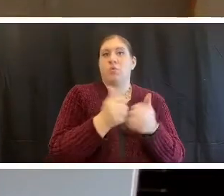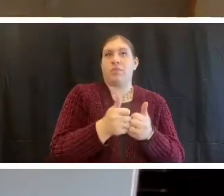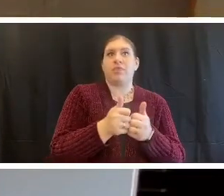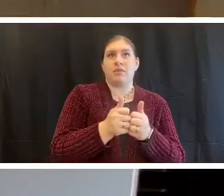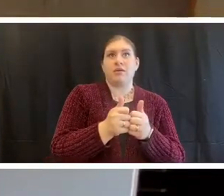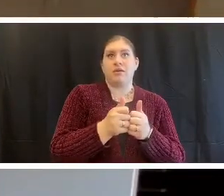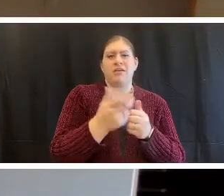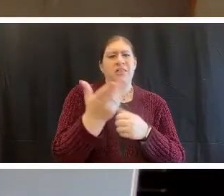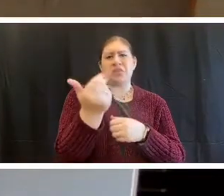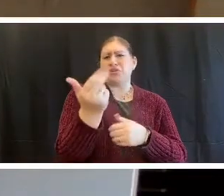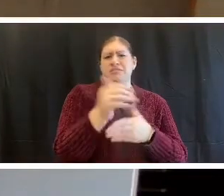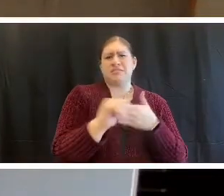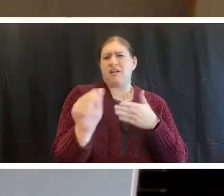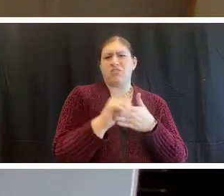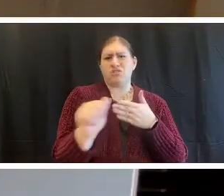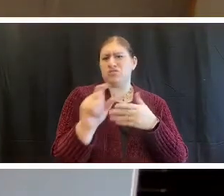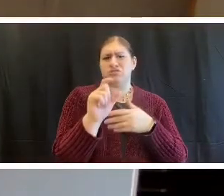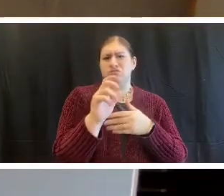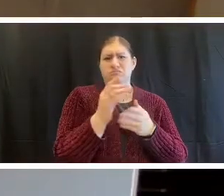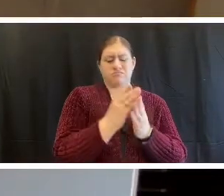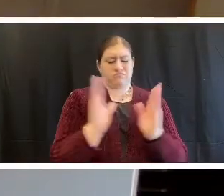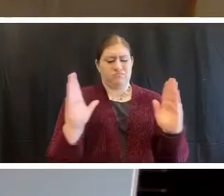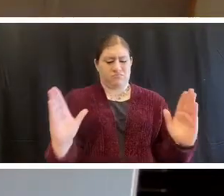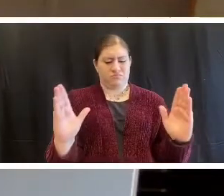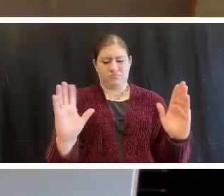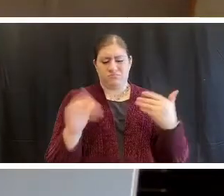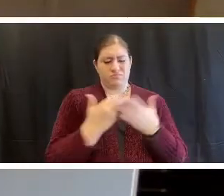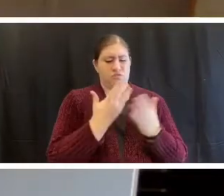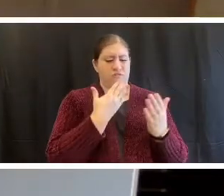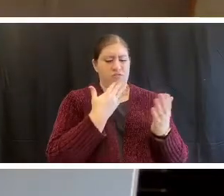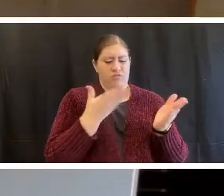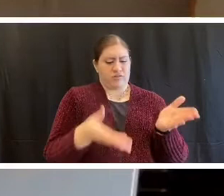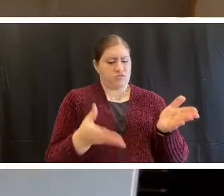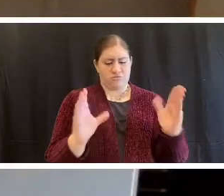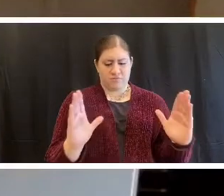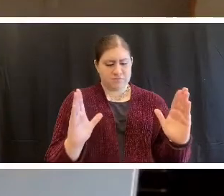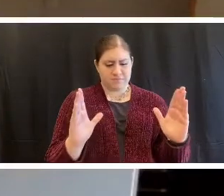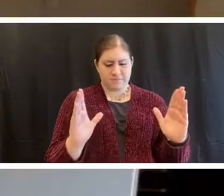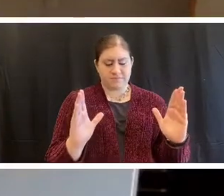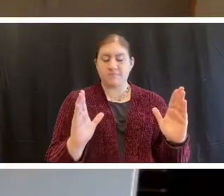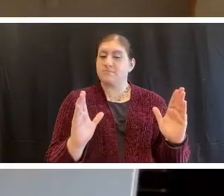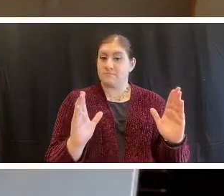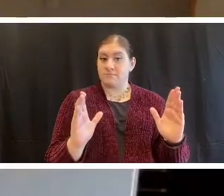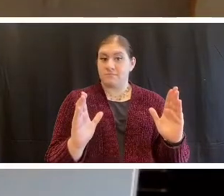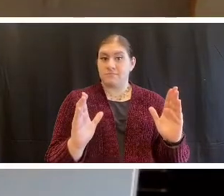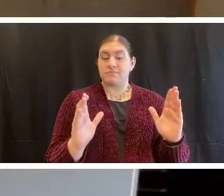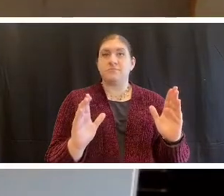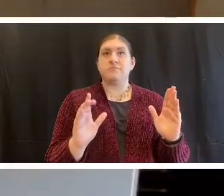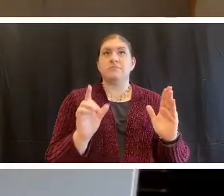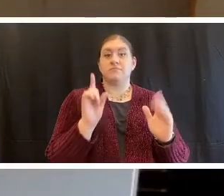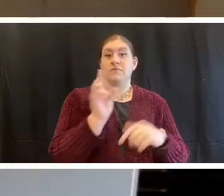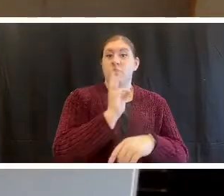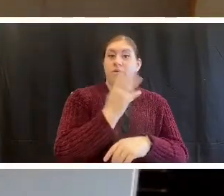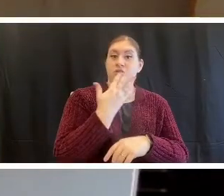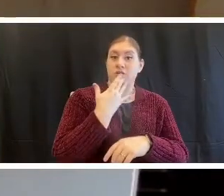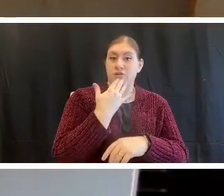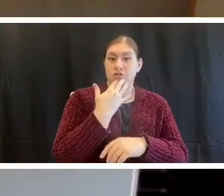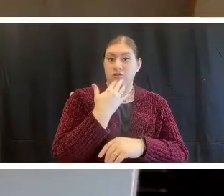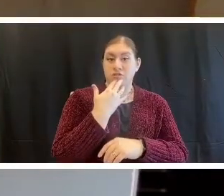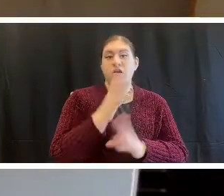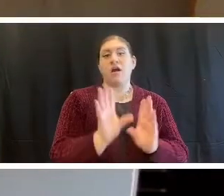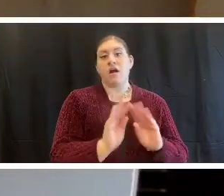little $13 set, and you have all the colors you really need. And so this is watercolor.